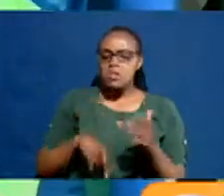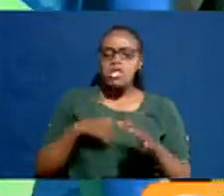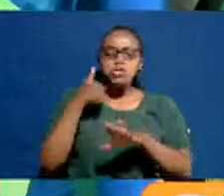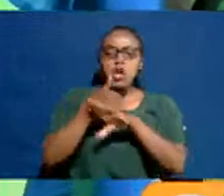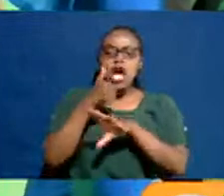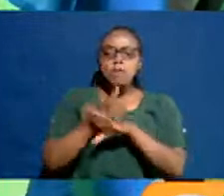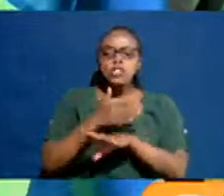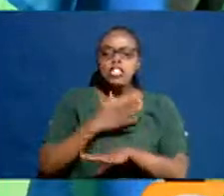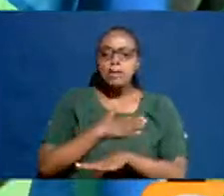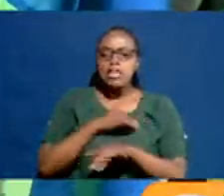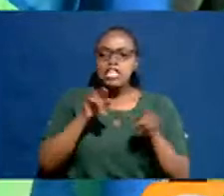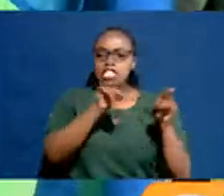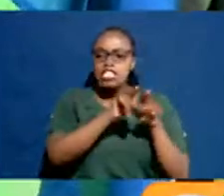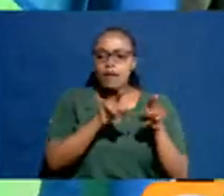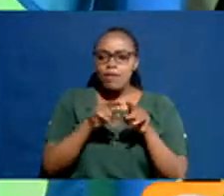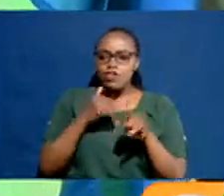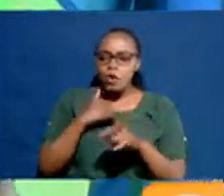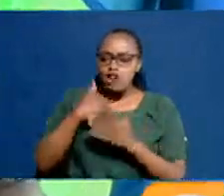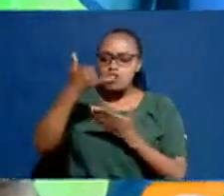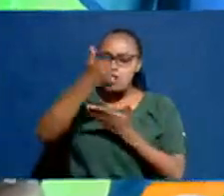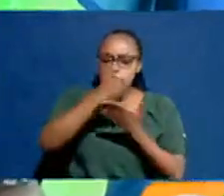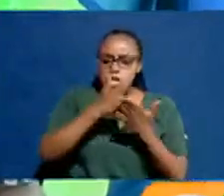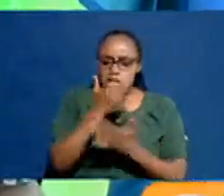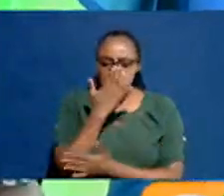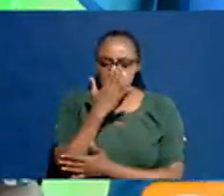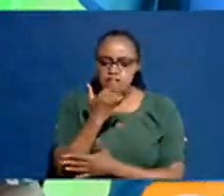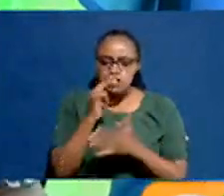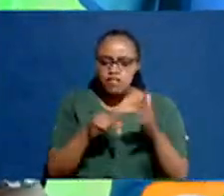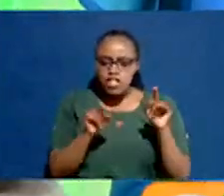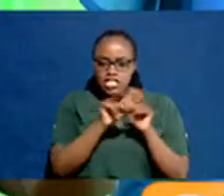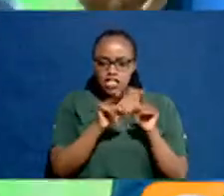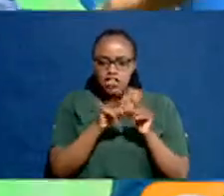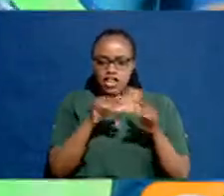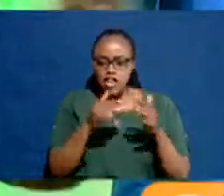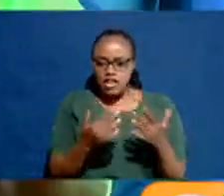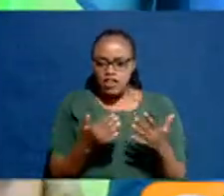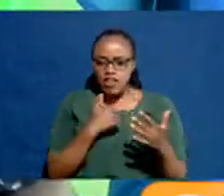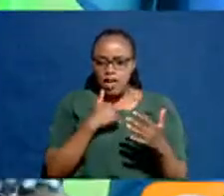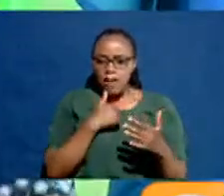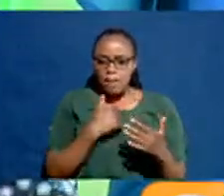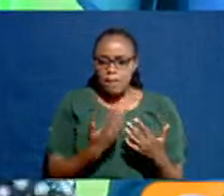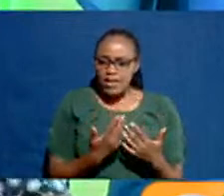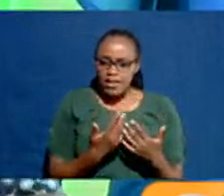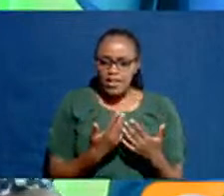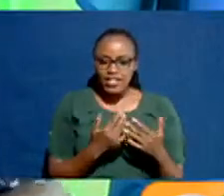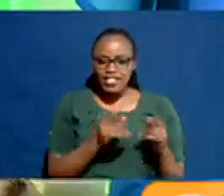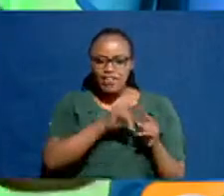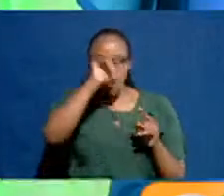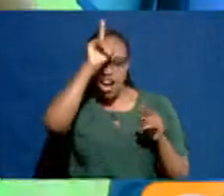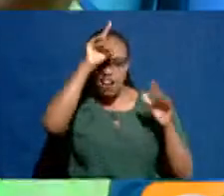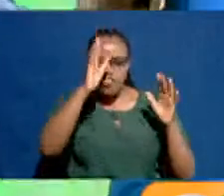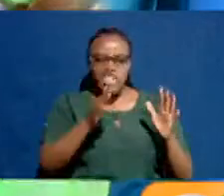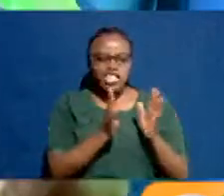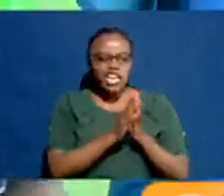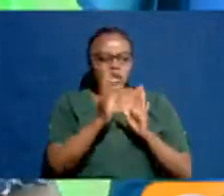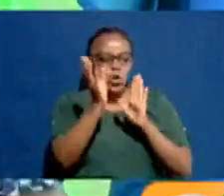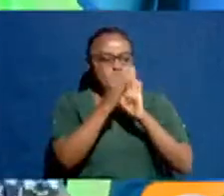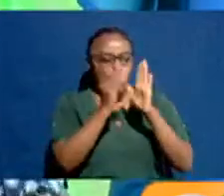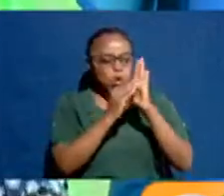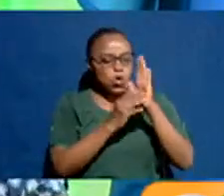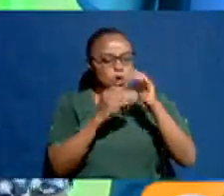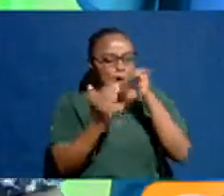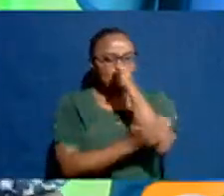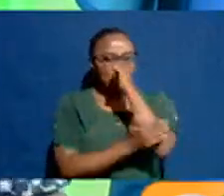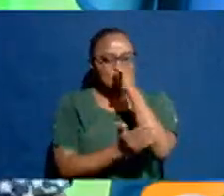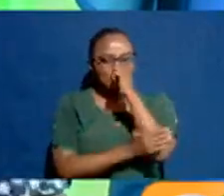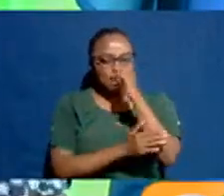You drew caricatures against me. You said I'm uncultured, I'm uncouth, I am a villager, I am all that. But